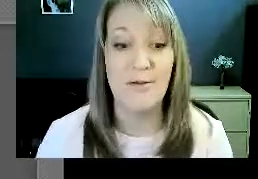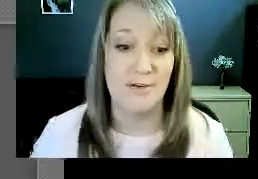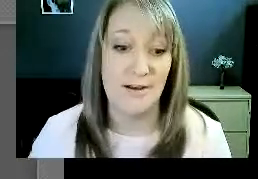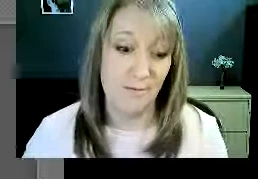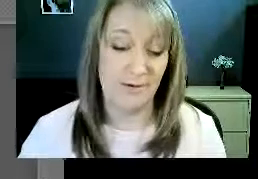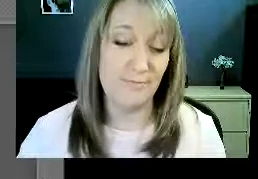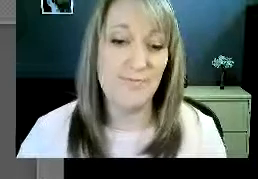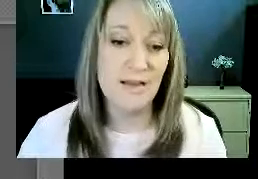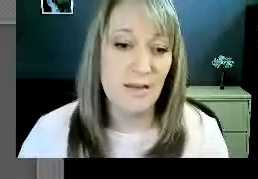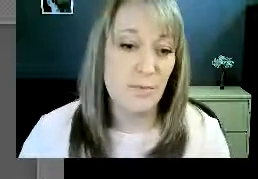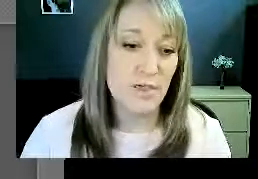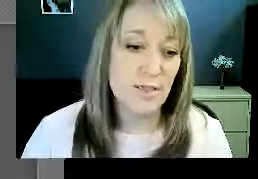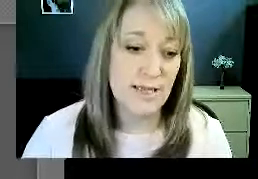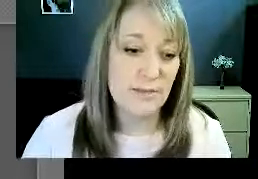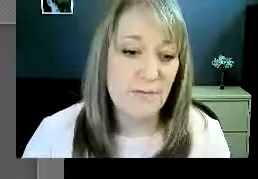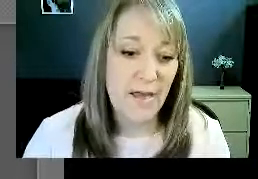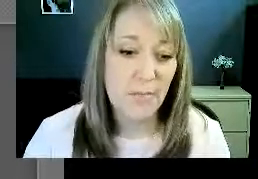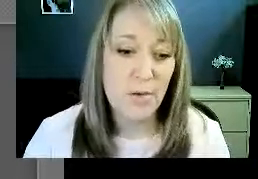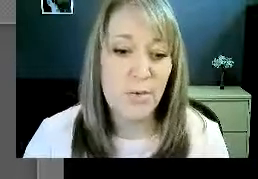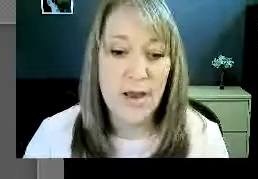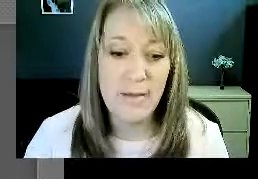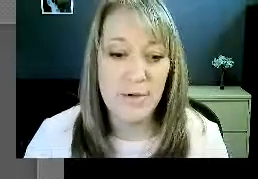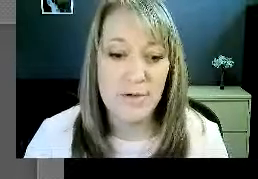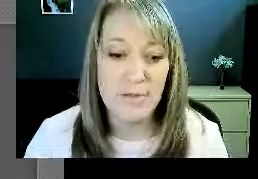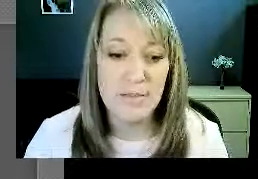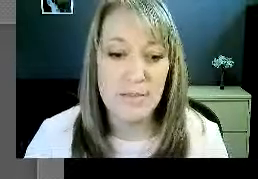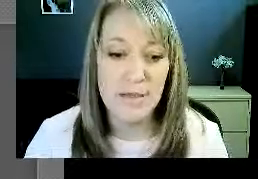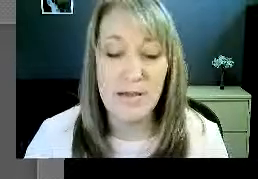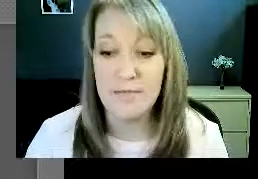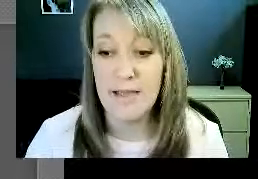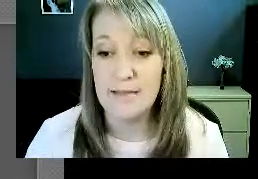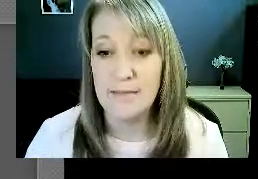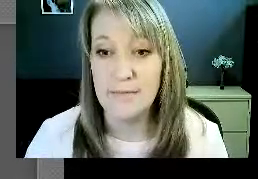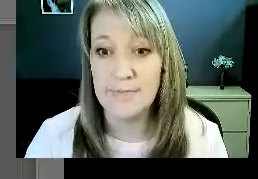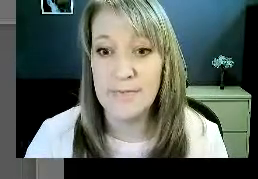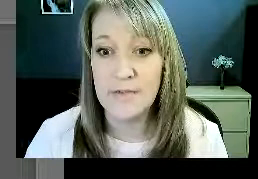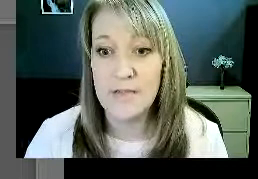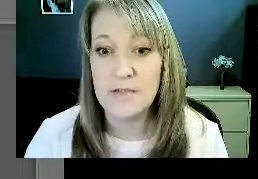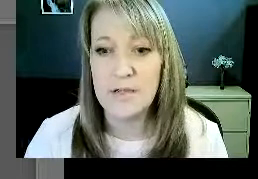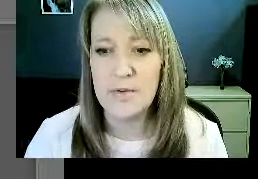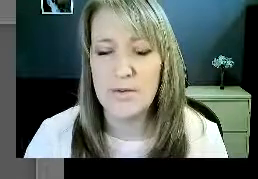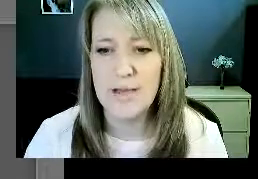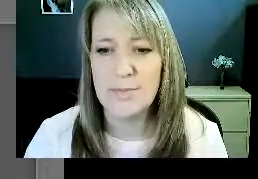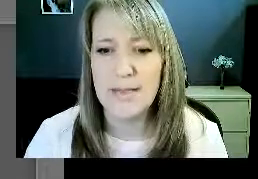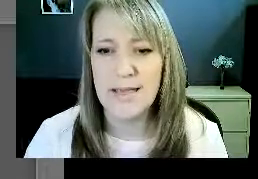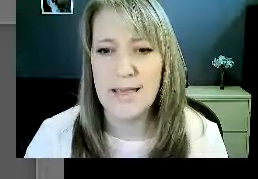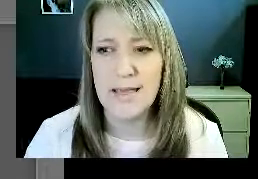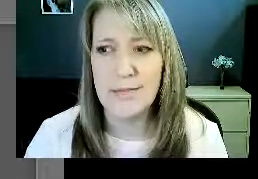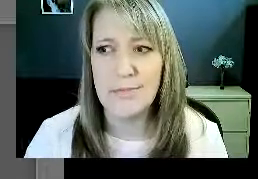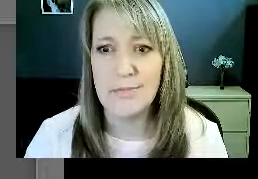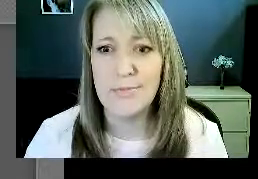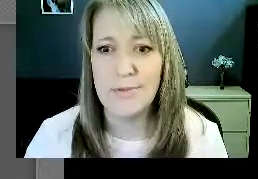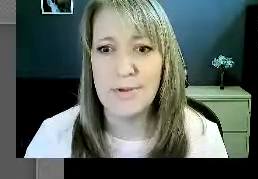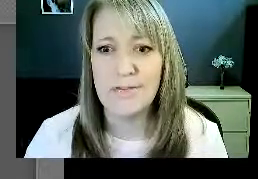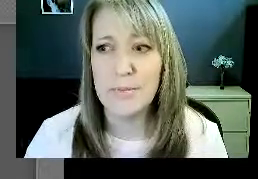and over and over. We're going to look at the 5 parameters of ASL. So you might be